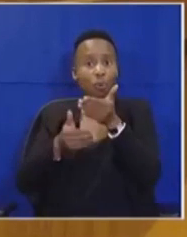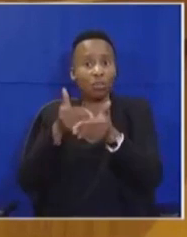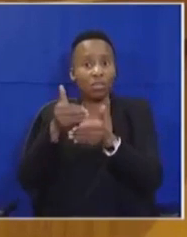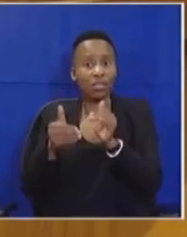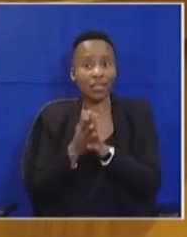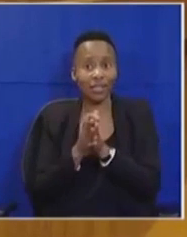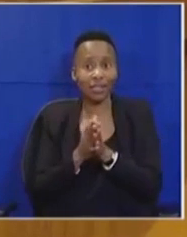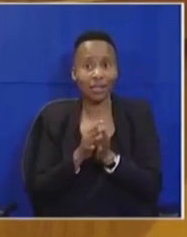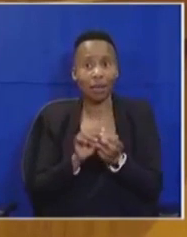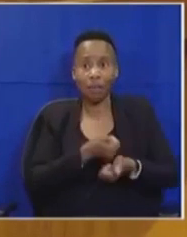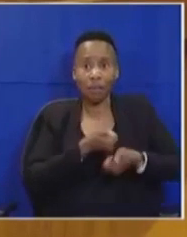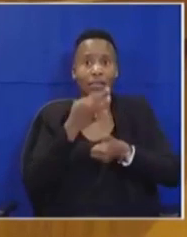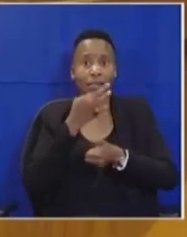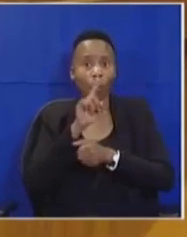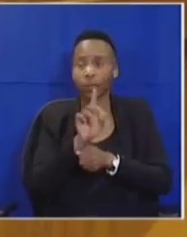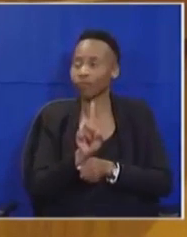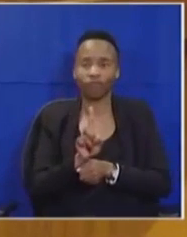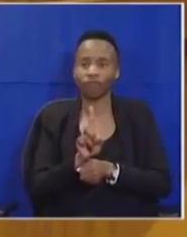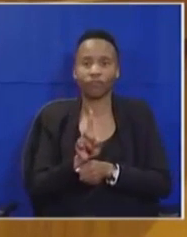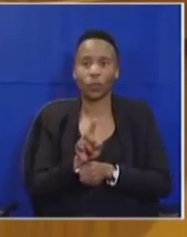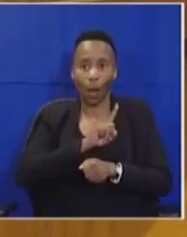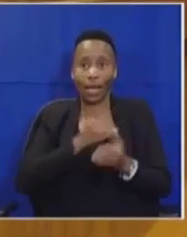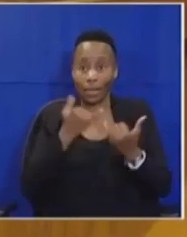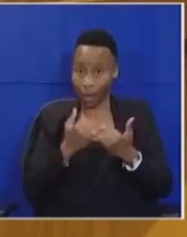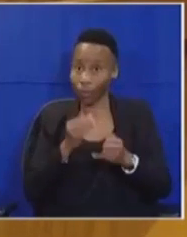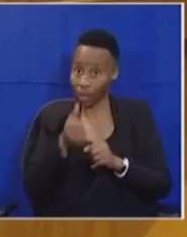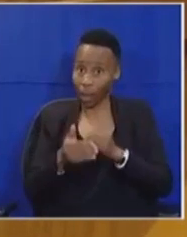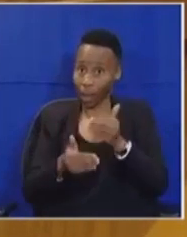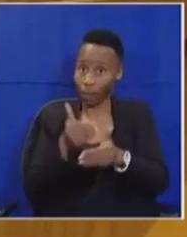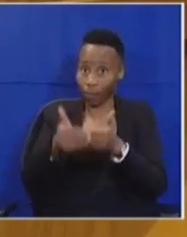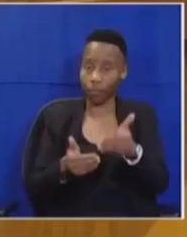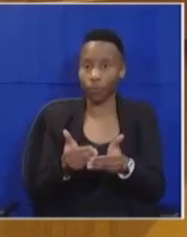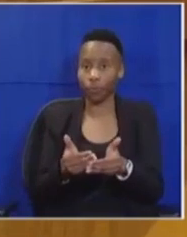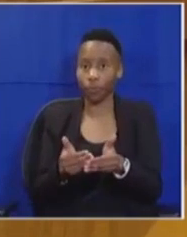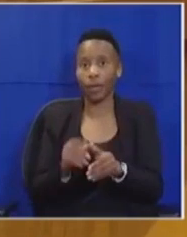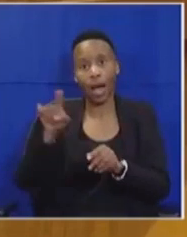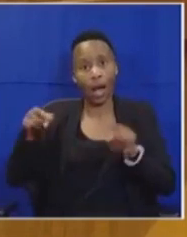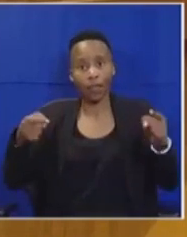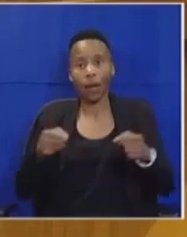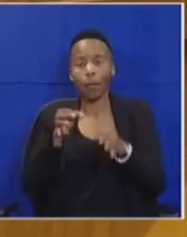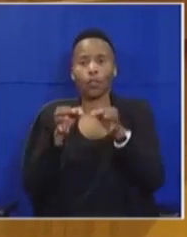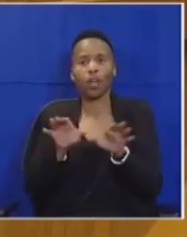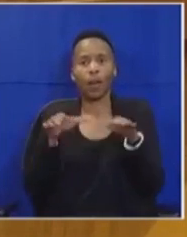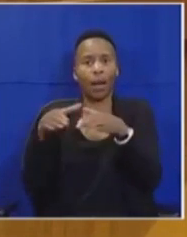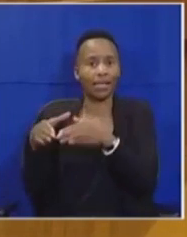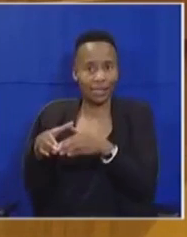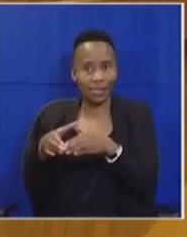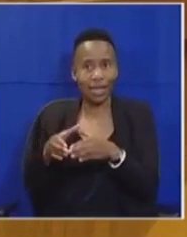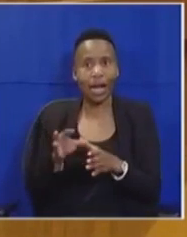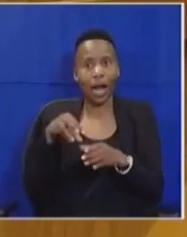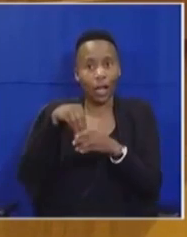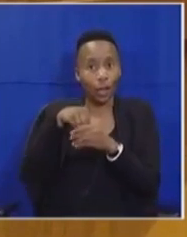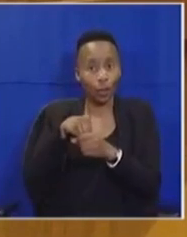underway. Much like the pronouncements of other political parties, including pronouncements by